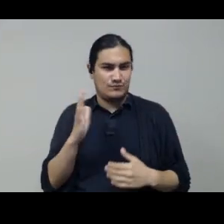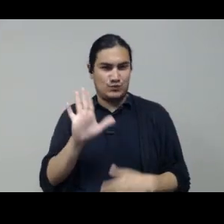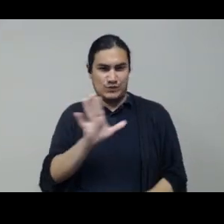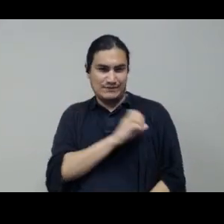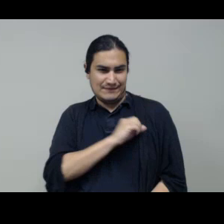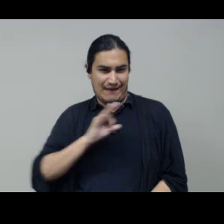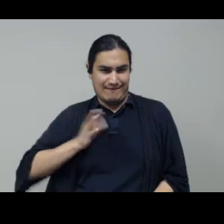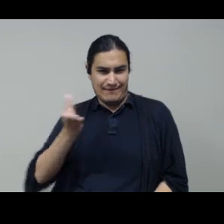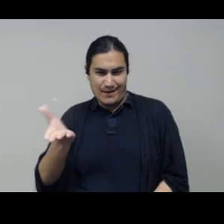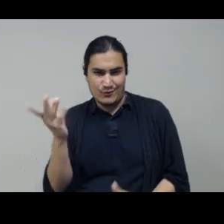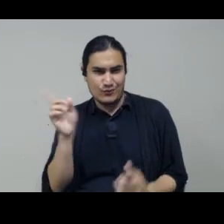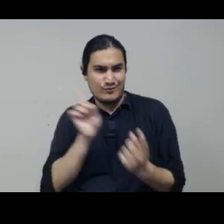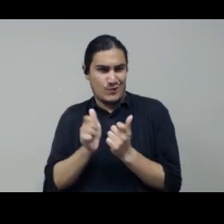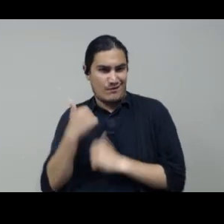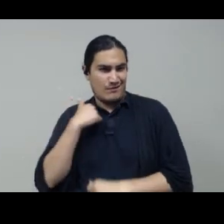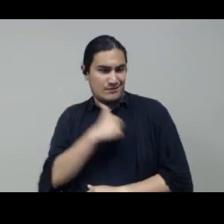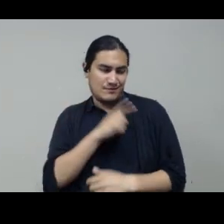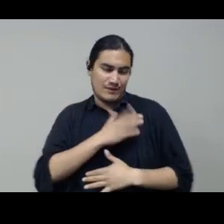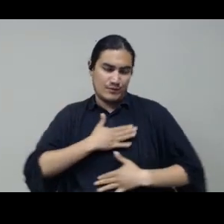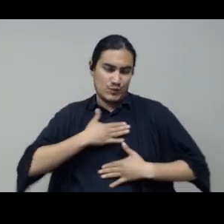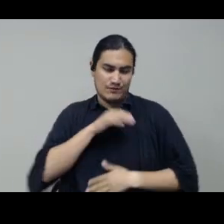us. We appreciated that.